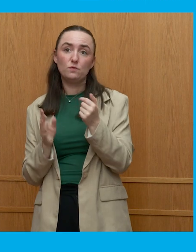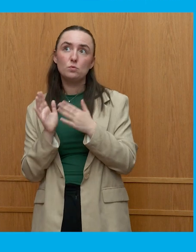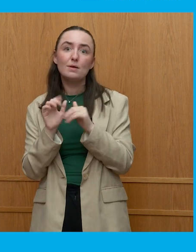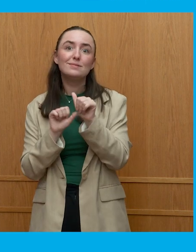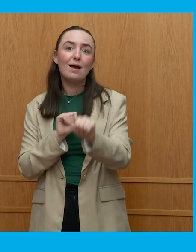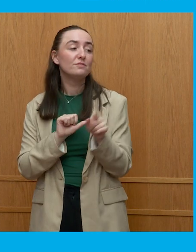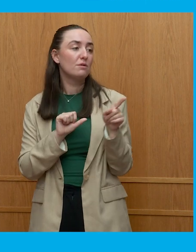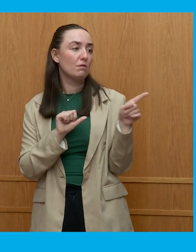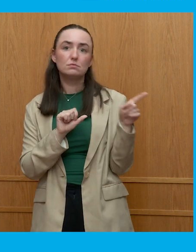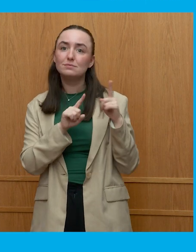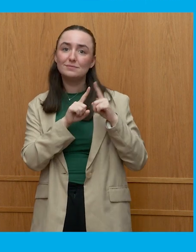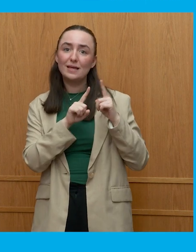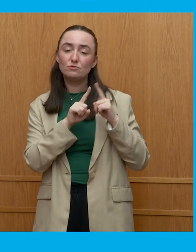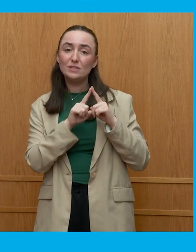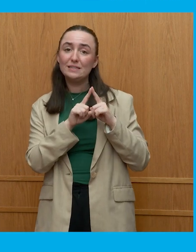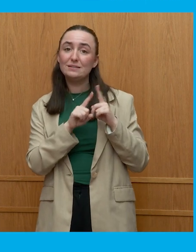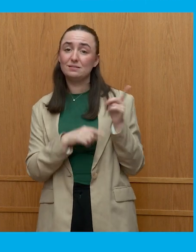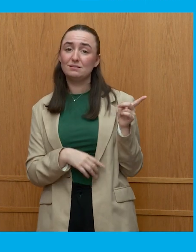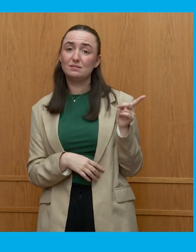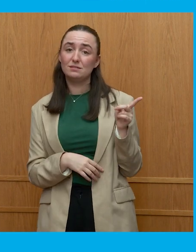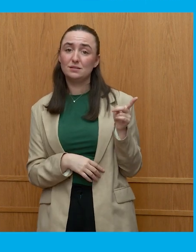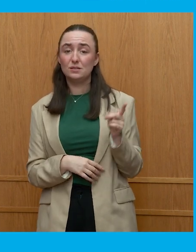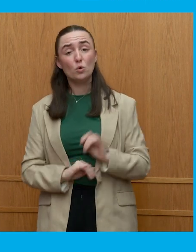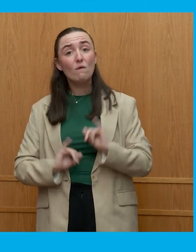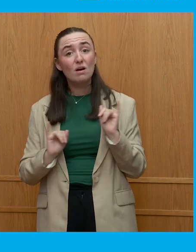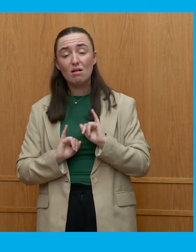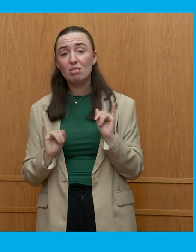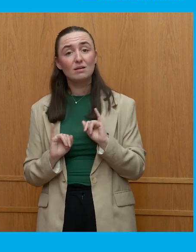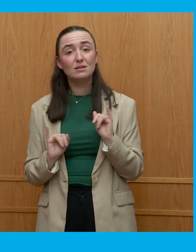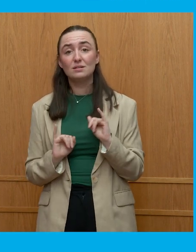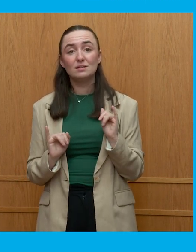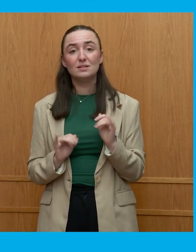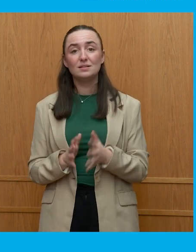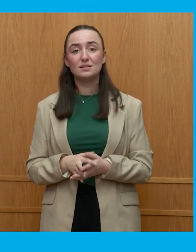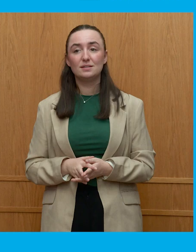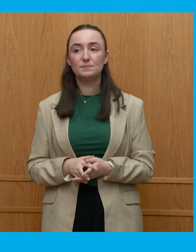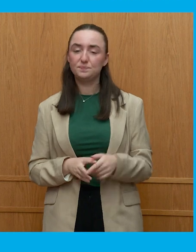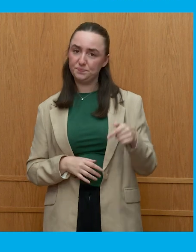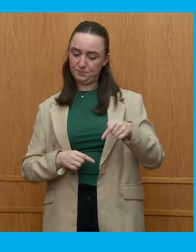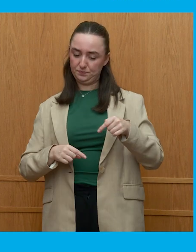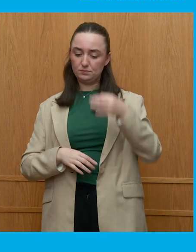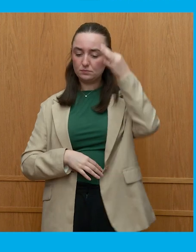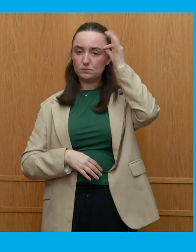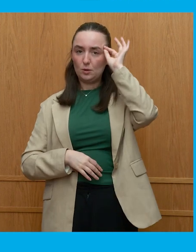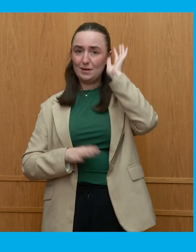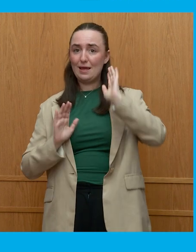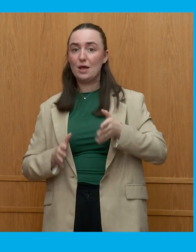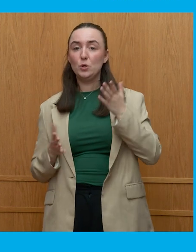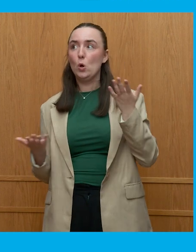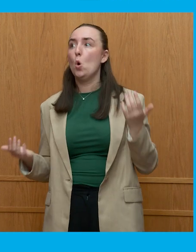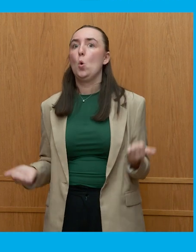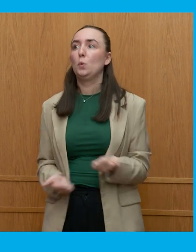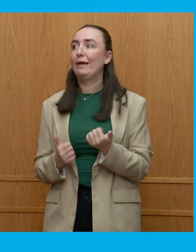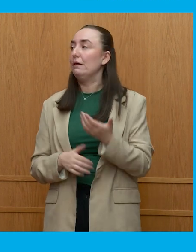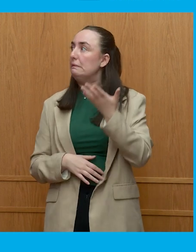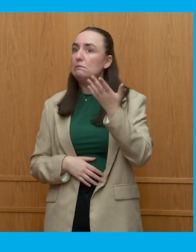after Enric, which was a really terrible. Mm. And then this committee had to learn how to